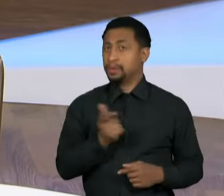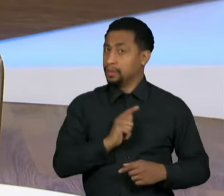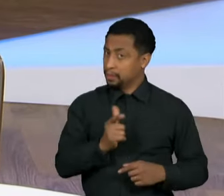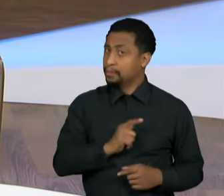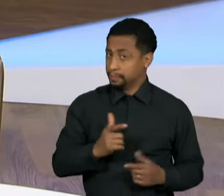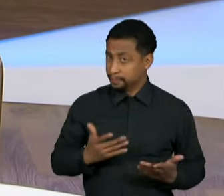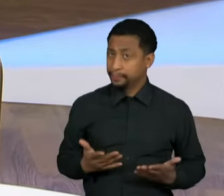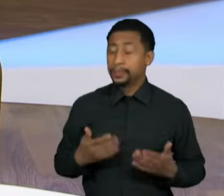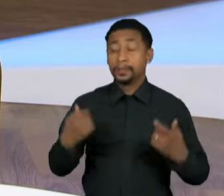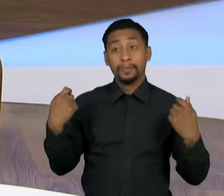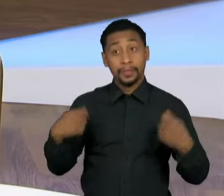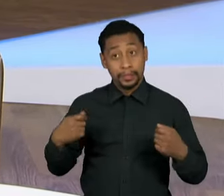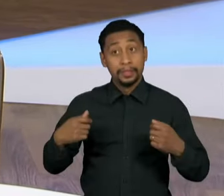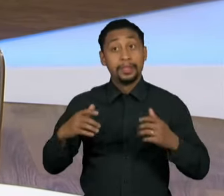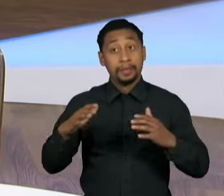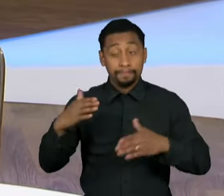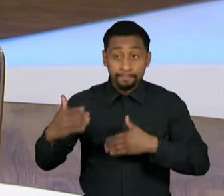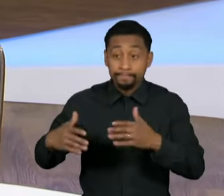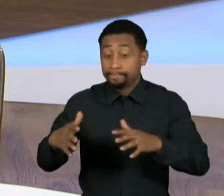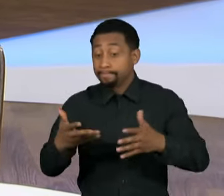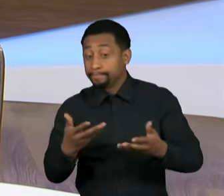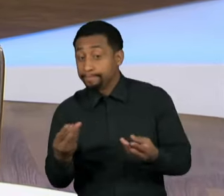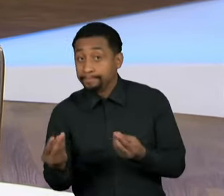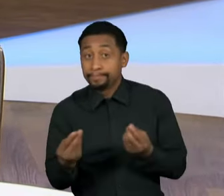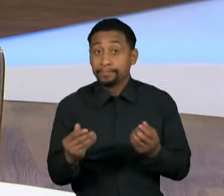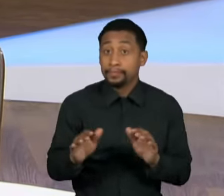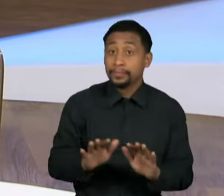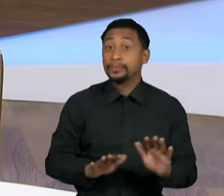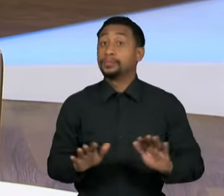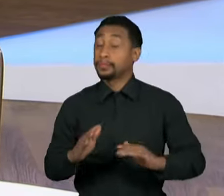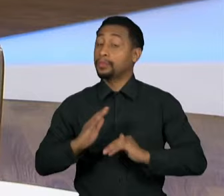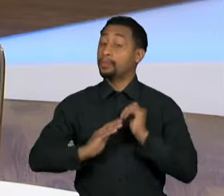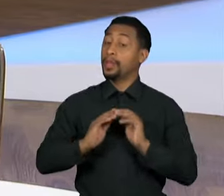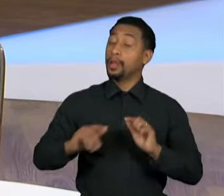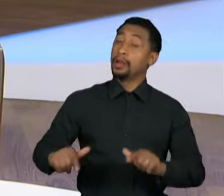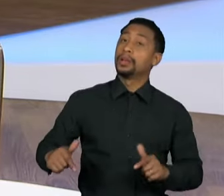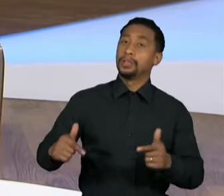to bear that practical danger in mind. We've seen its effects